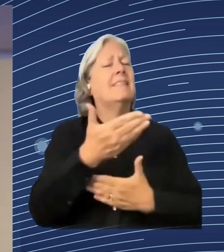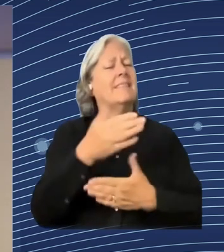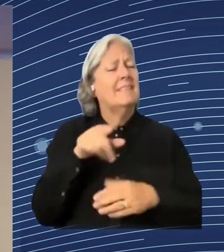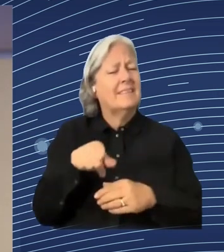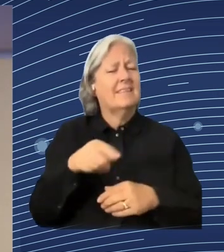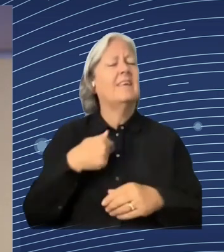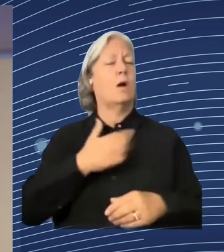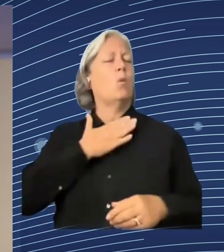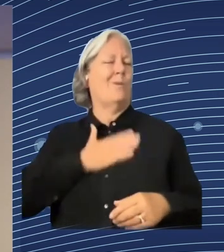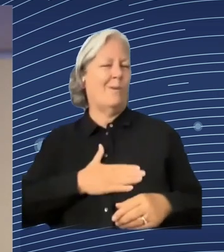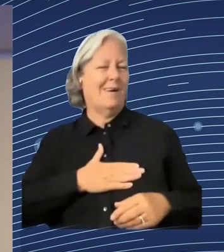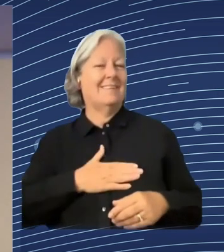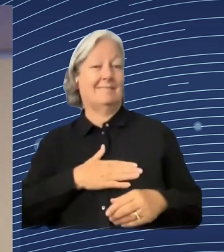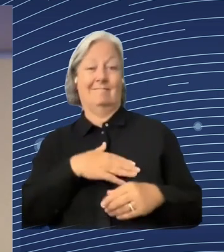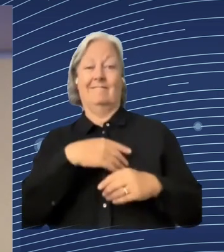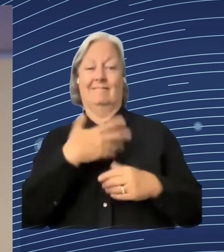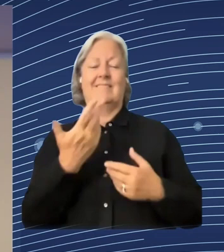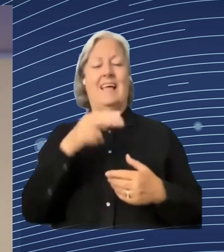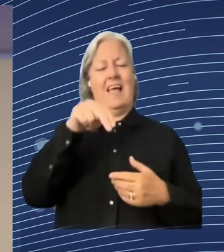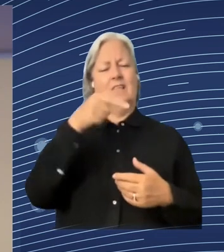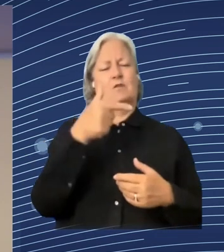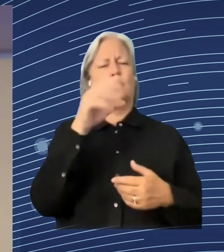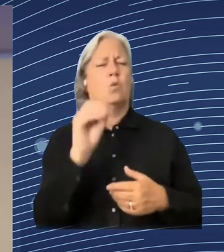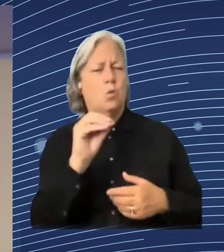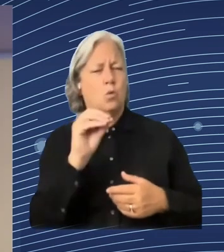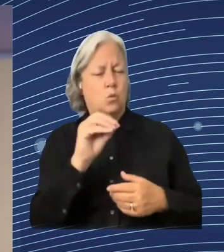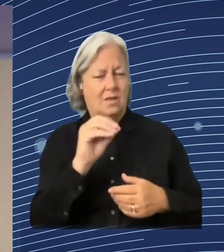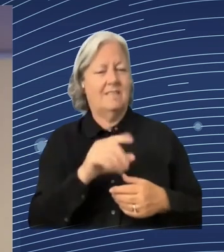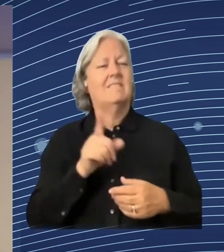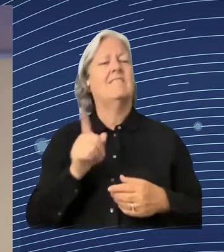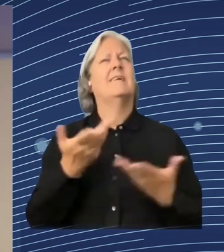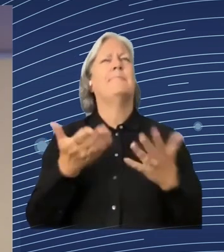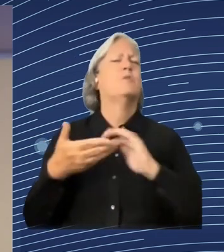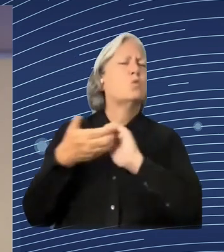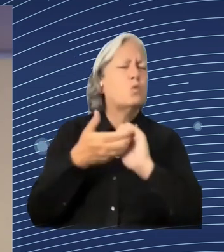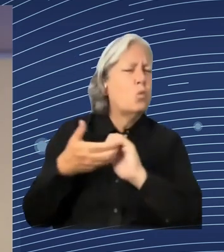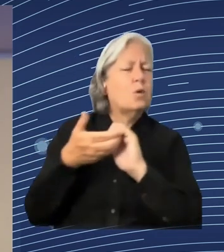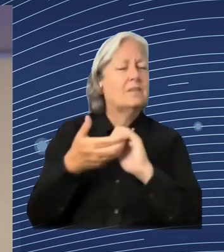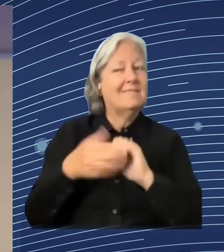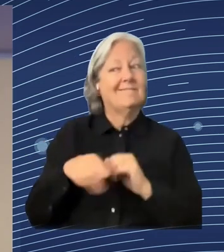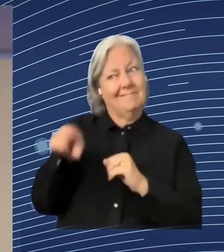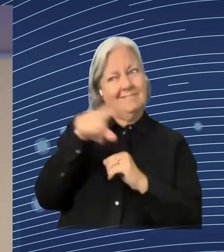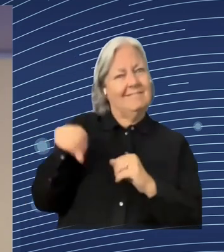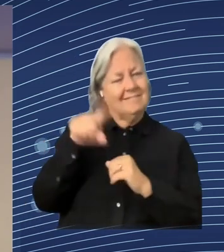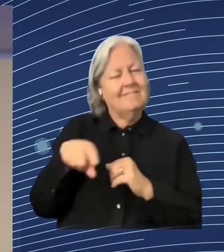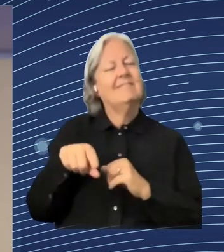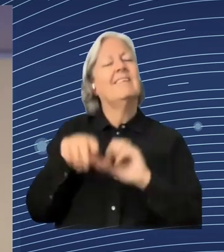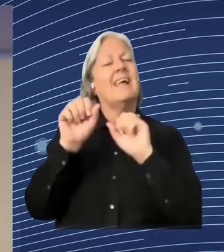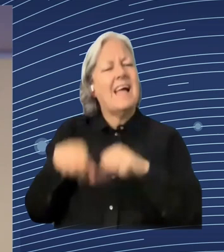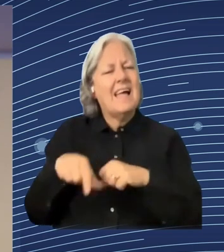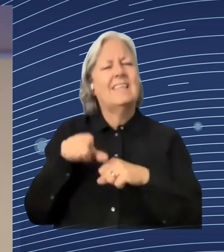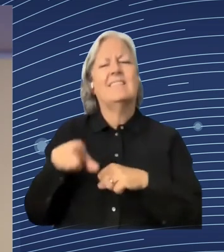like to raise the NGOs, the third sector, the associations as the people who can bring up the underdeveloped